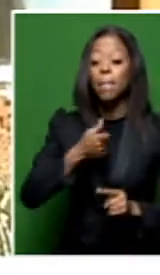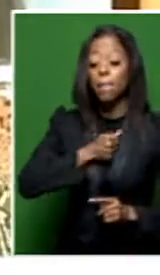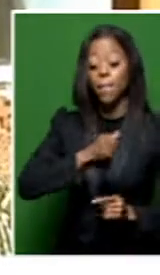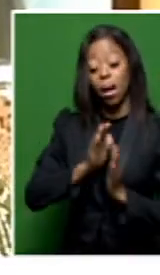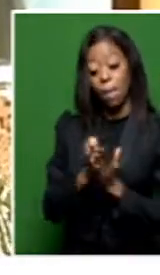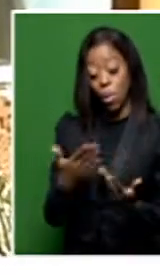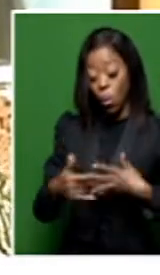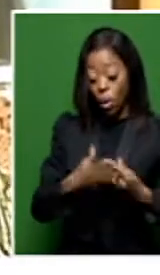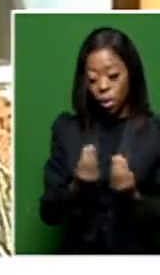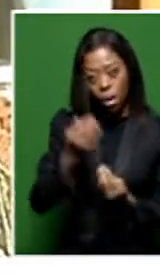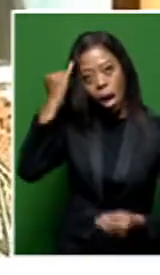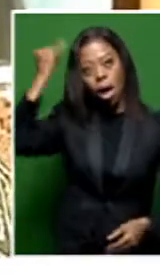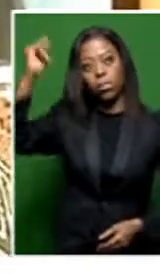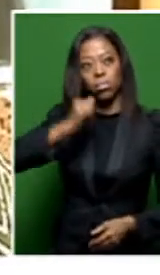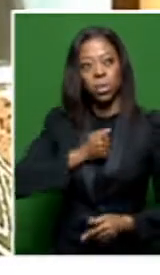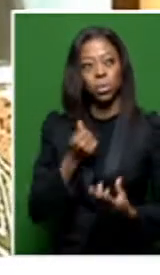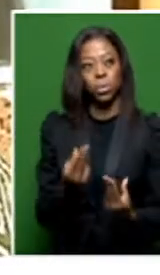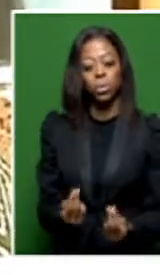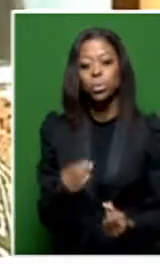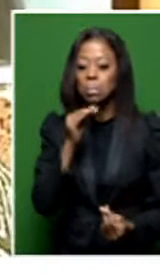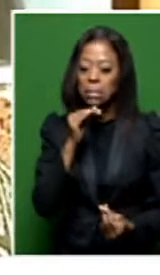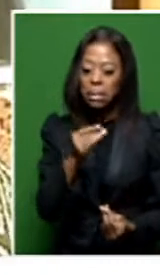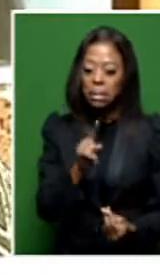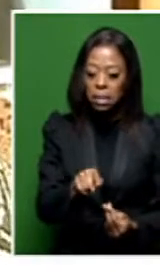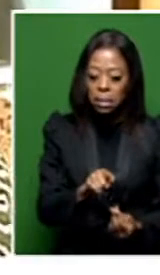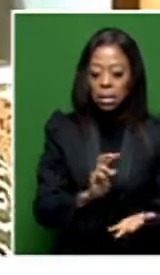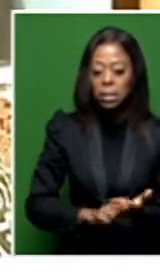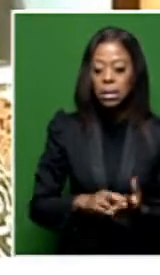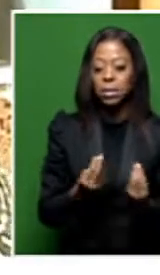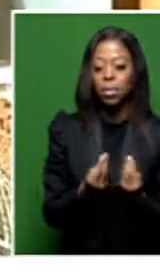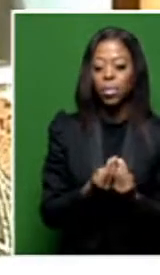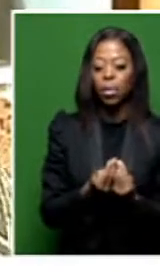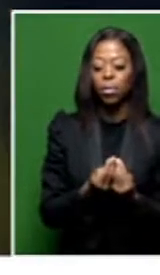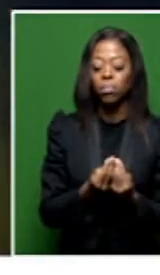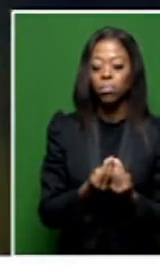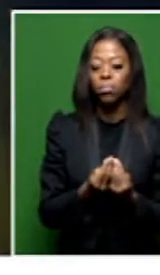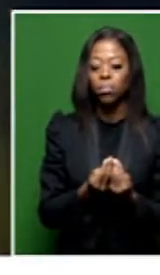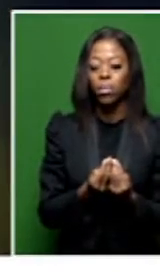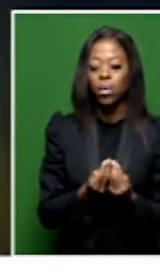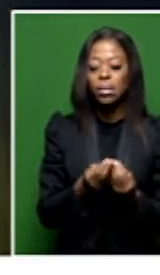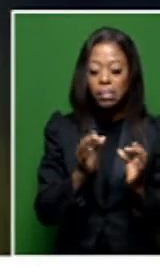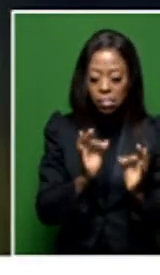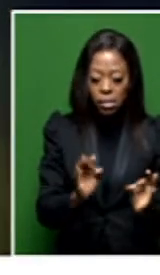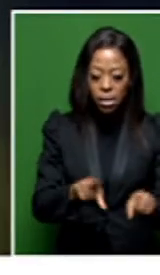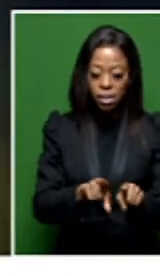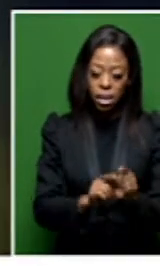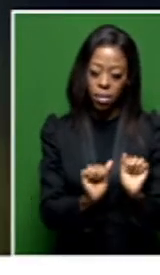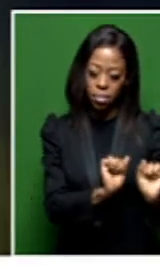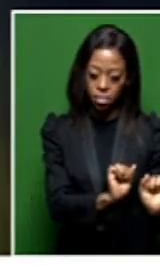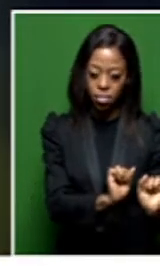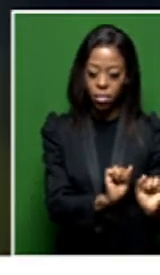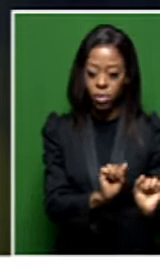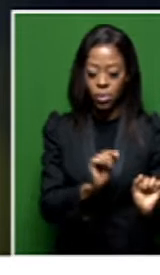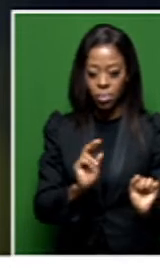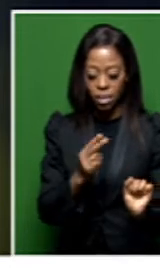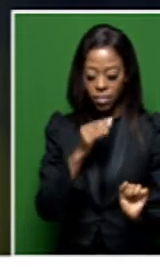book or whatever I come up with, it needs to be something that's as authentic as her books were." So I knew that I needed to